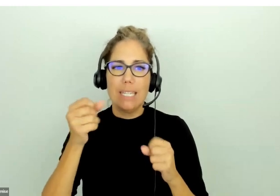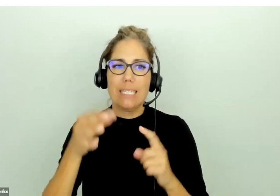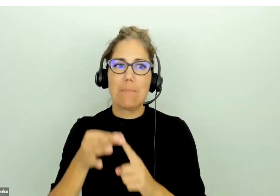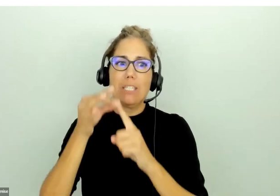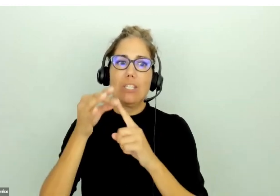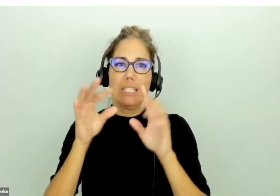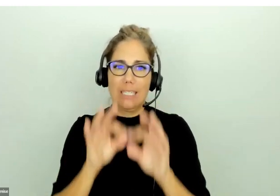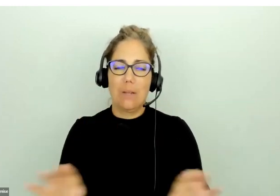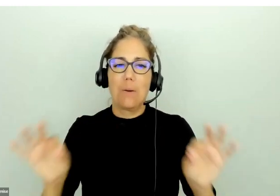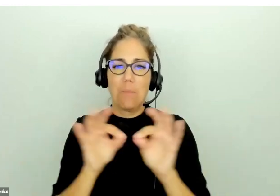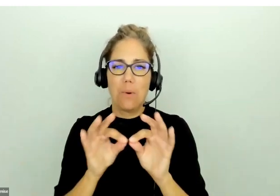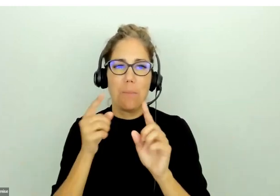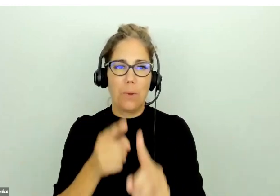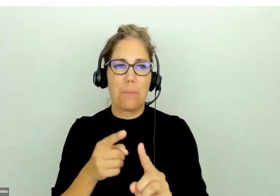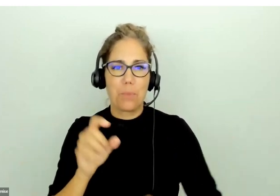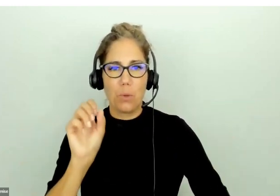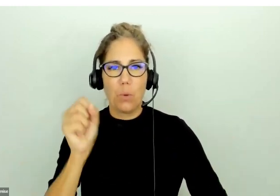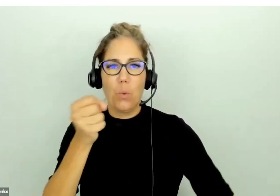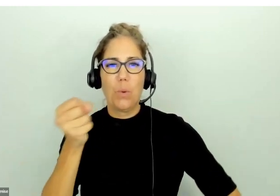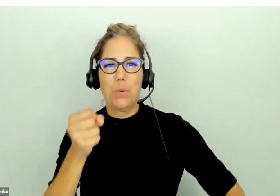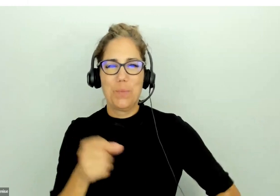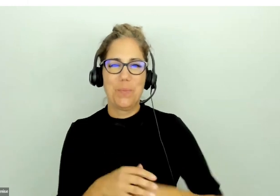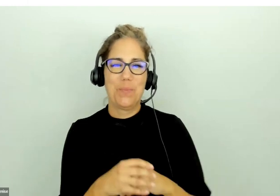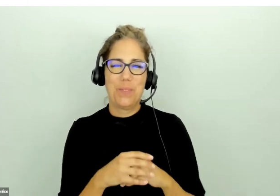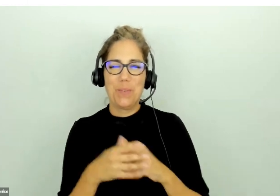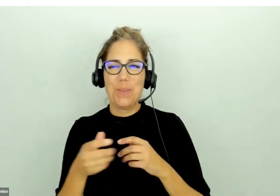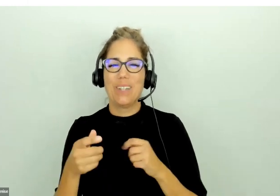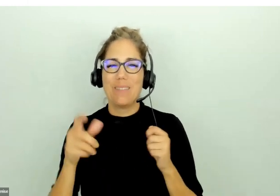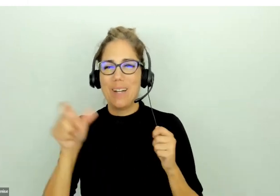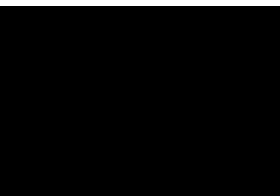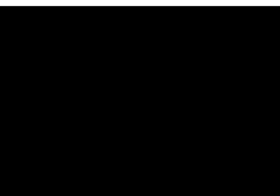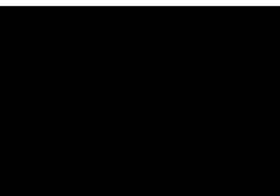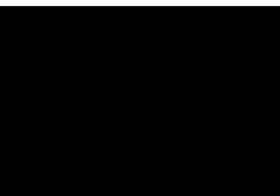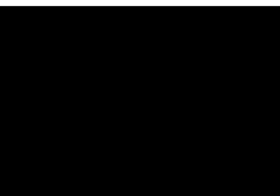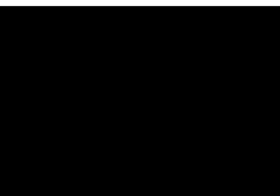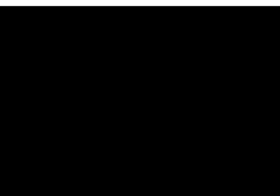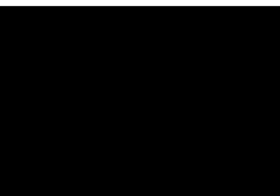an important point to make sure is accessible.